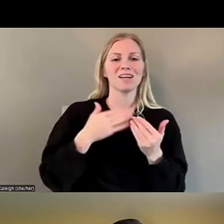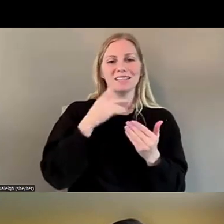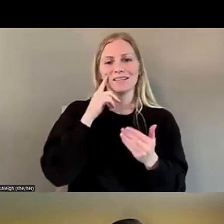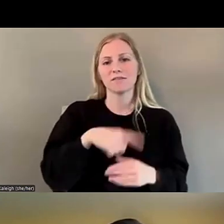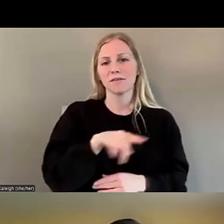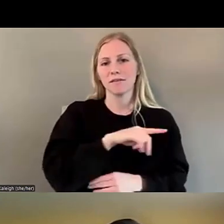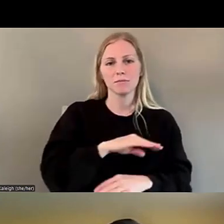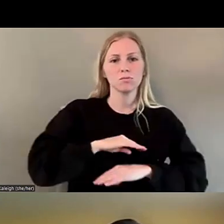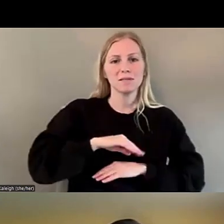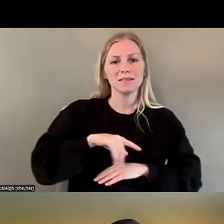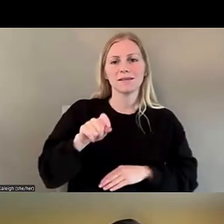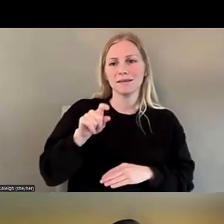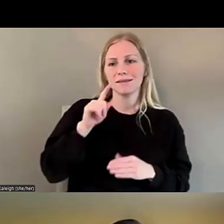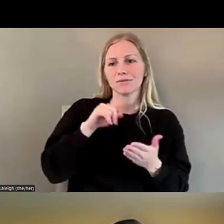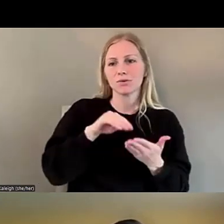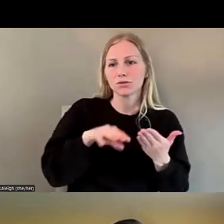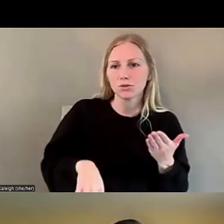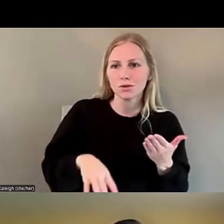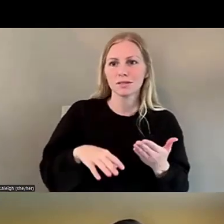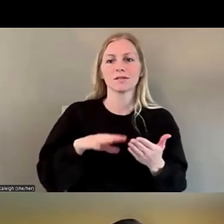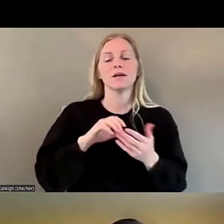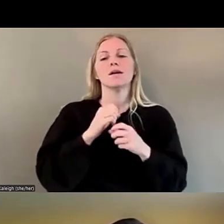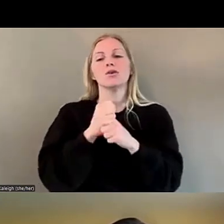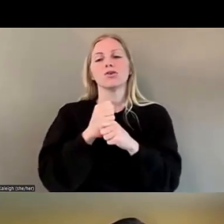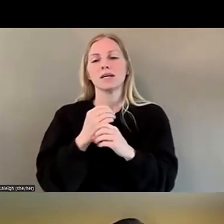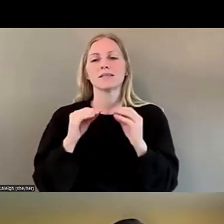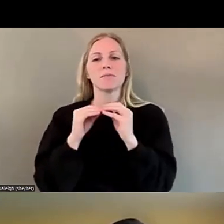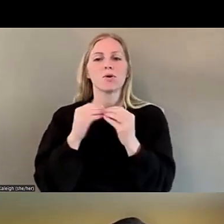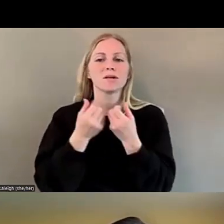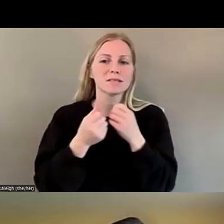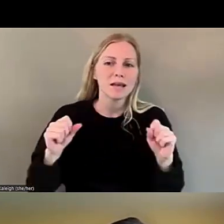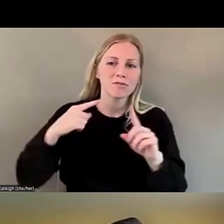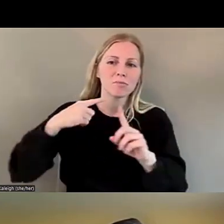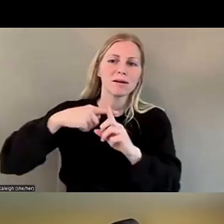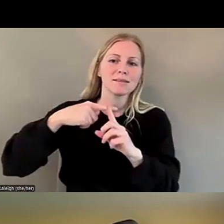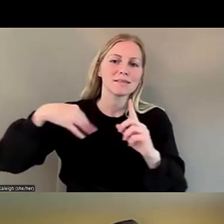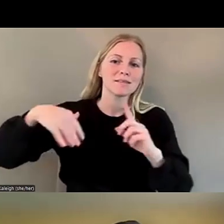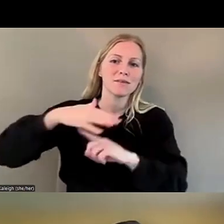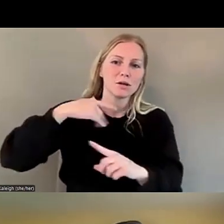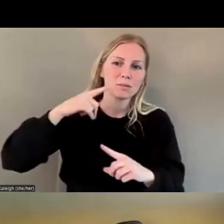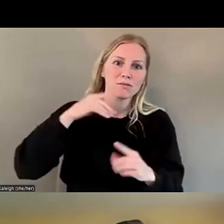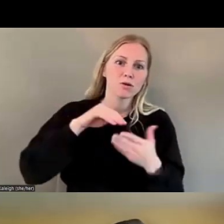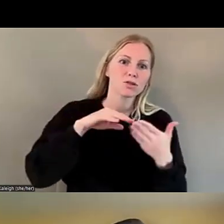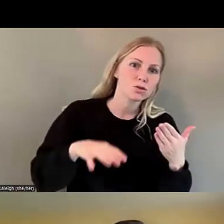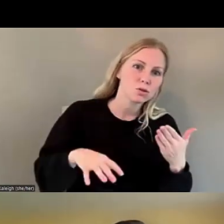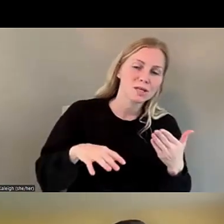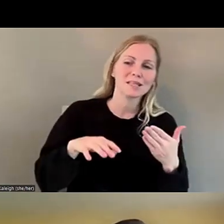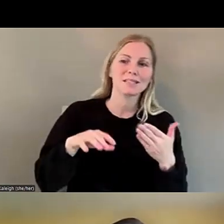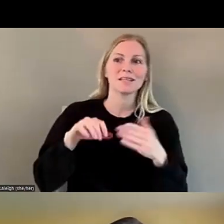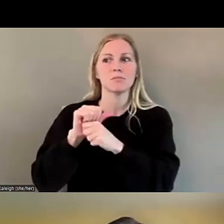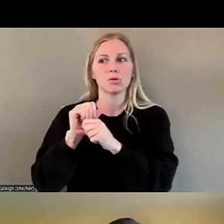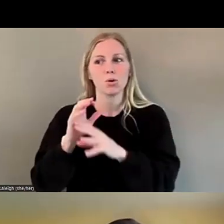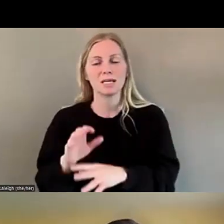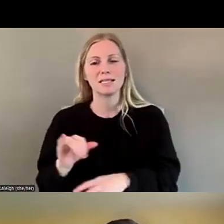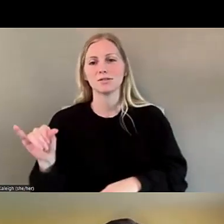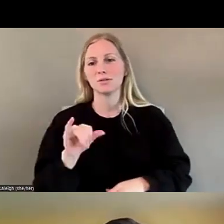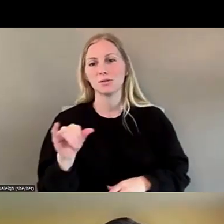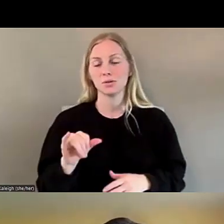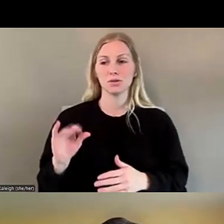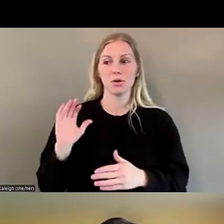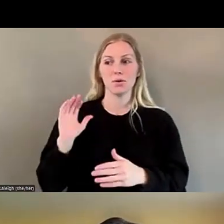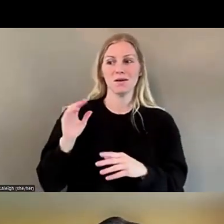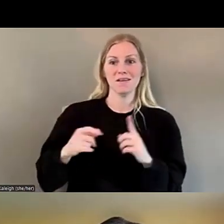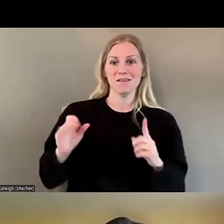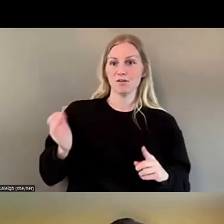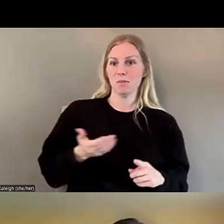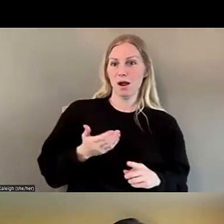a safer and more positive environment for everyone, students and employees alike. So I think we would just say, from our experience,